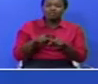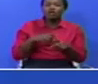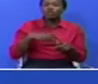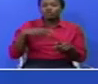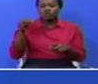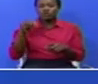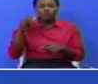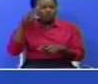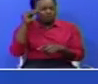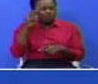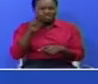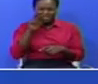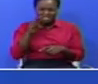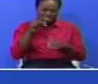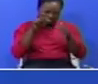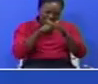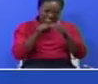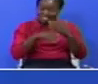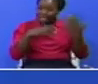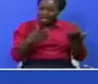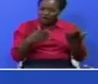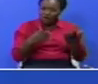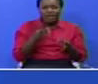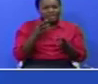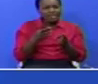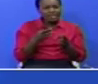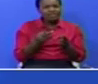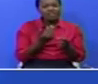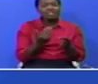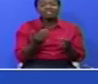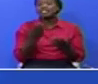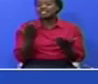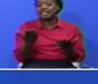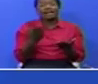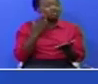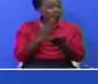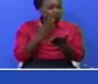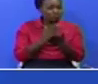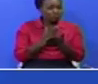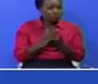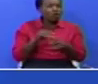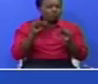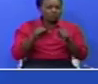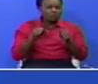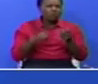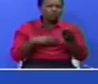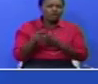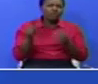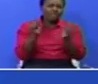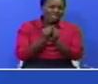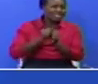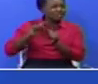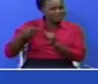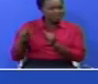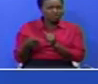to assess how those clinics were equipped and whether they really were worth 10 million each of them. Now, the cabinet